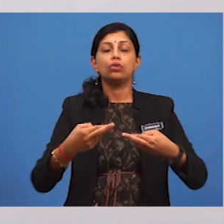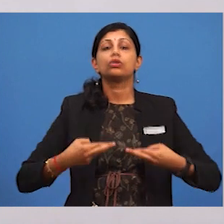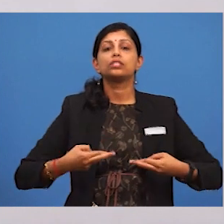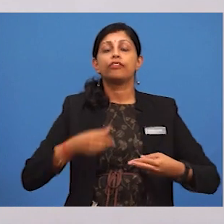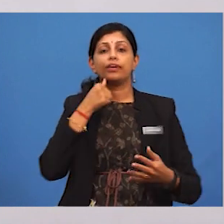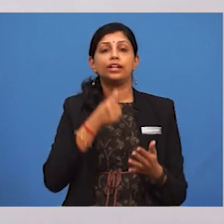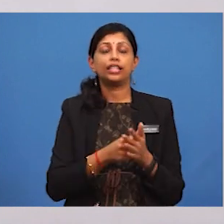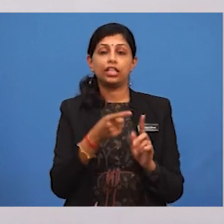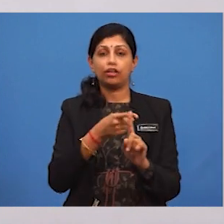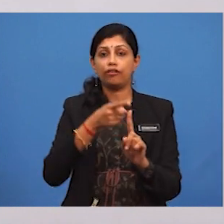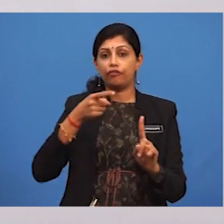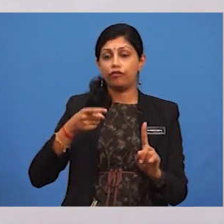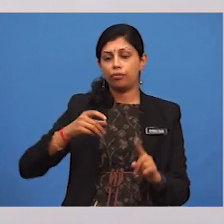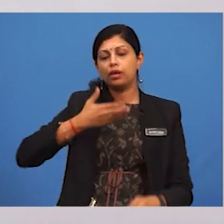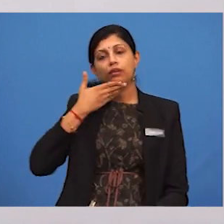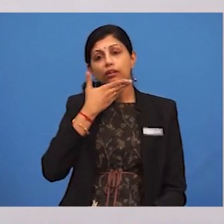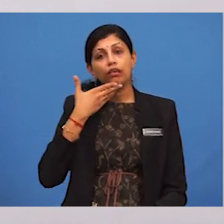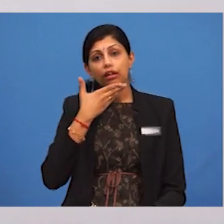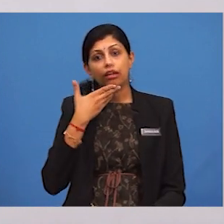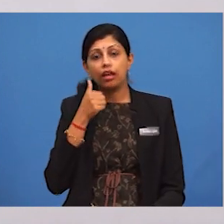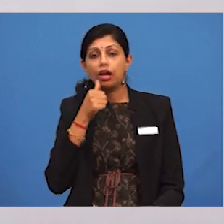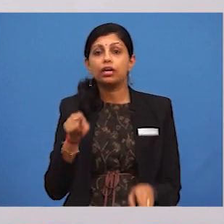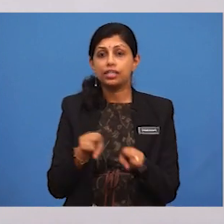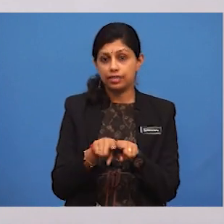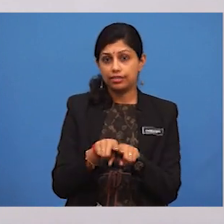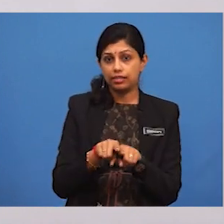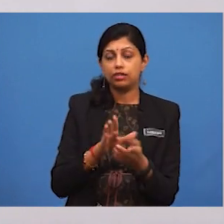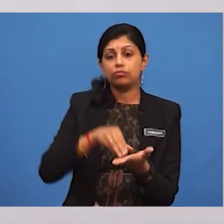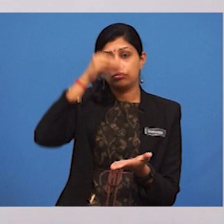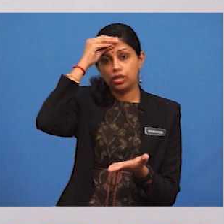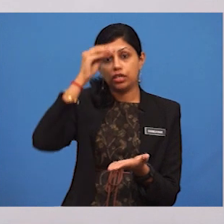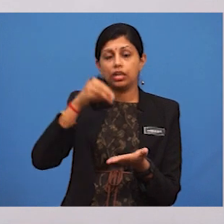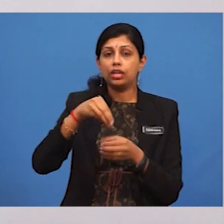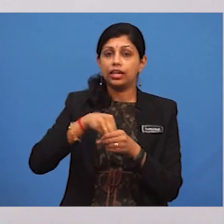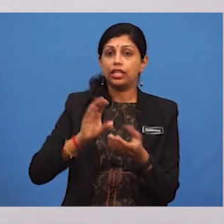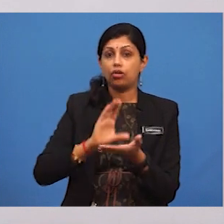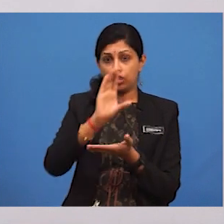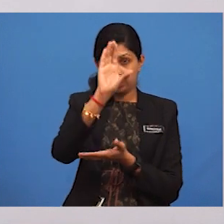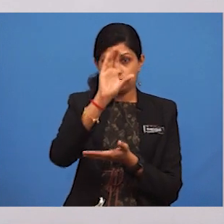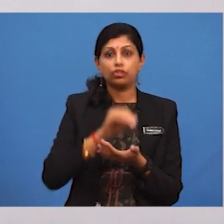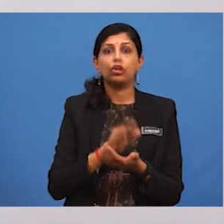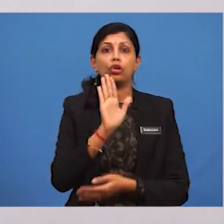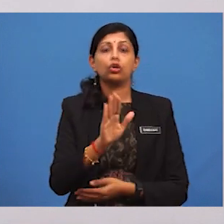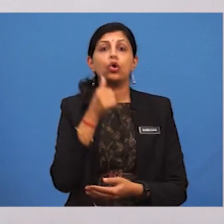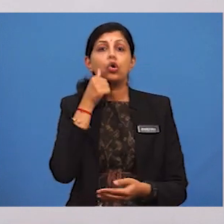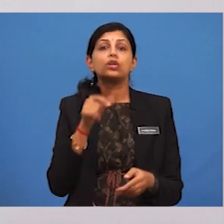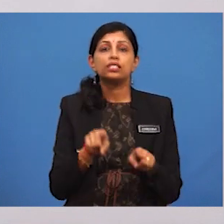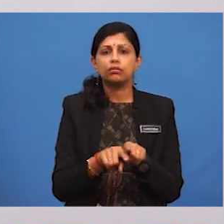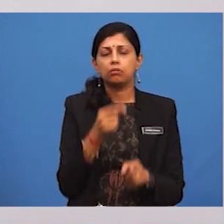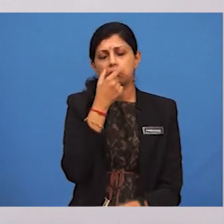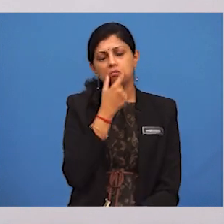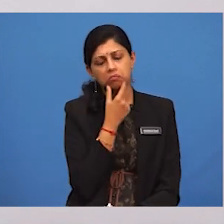letter from your younger sister who is studying in a college. Your sister is